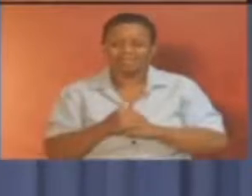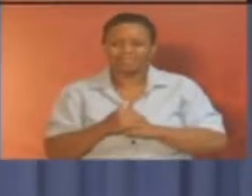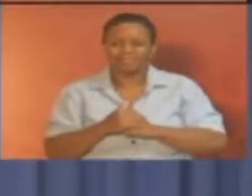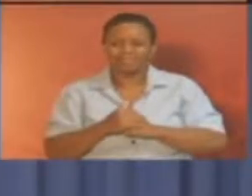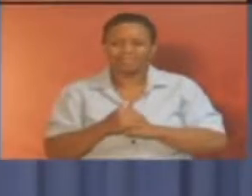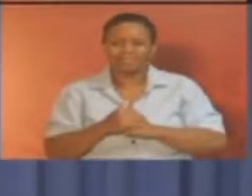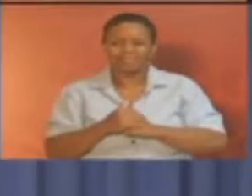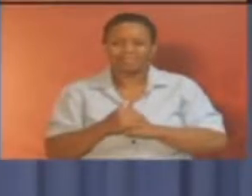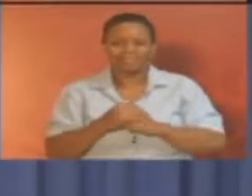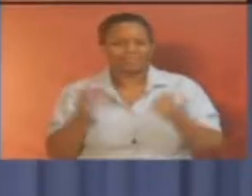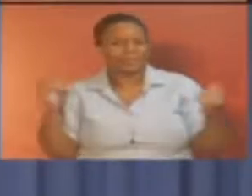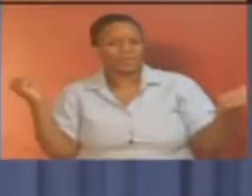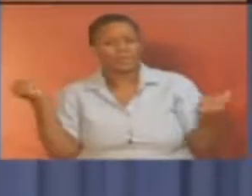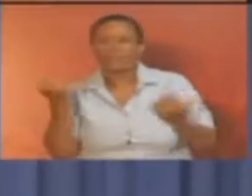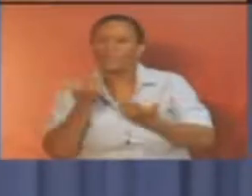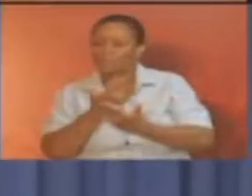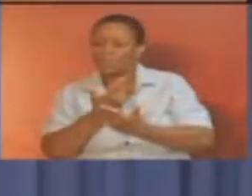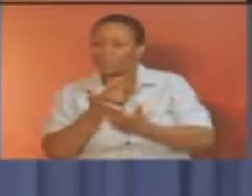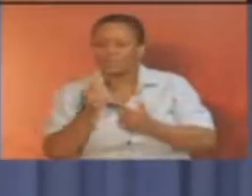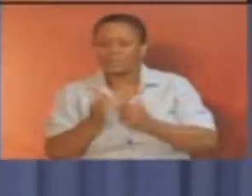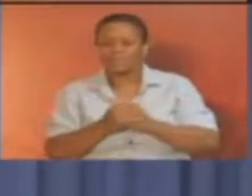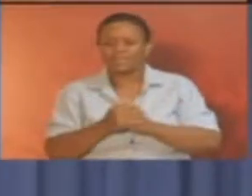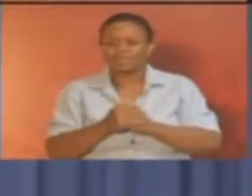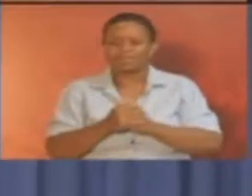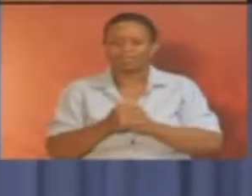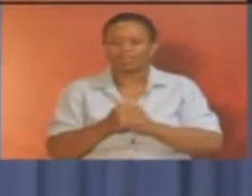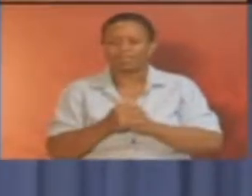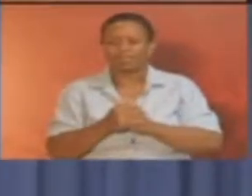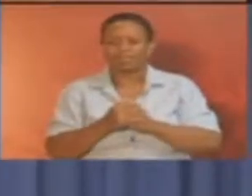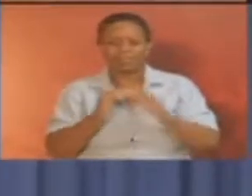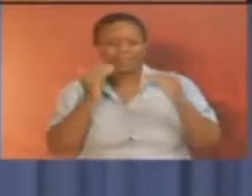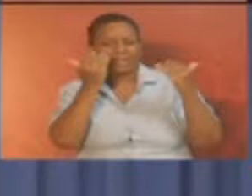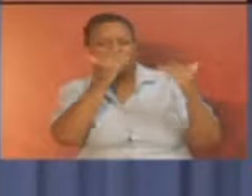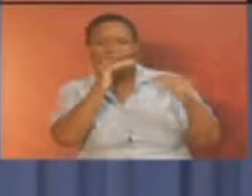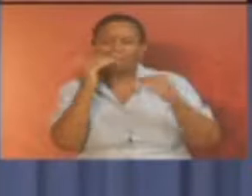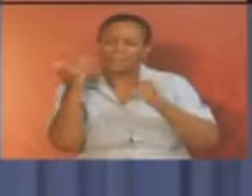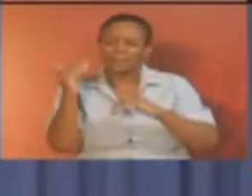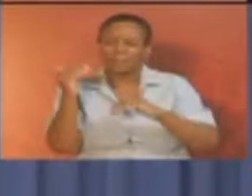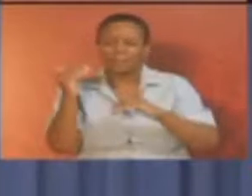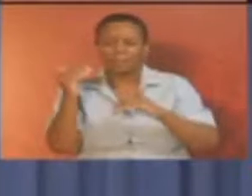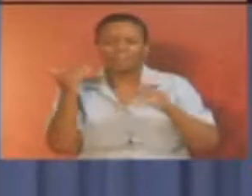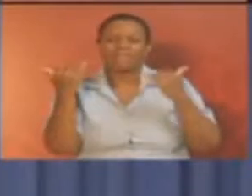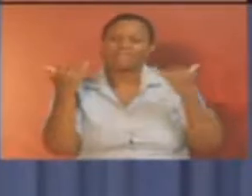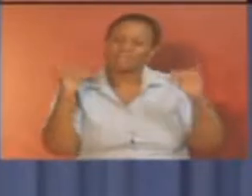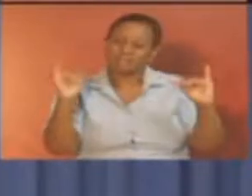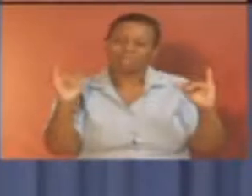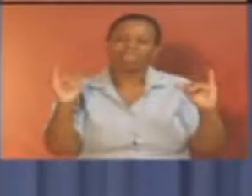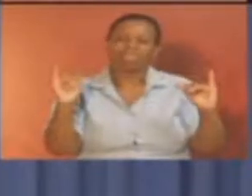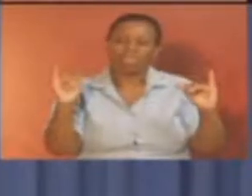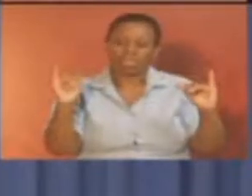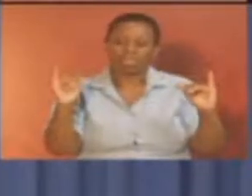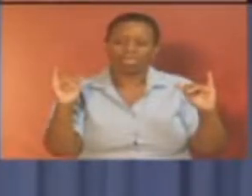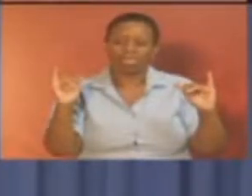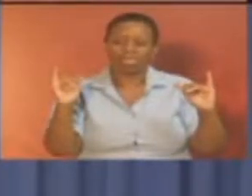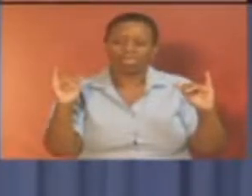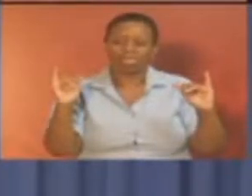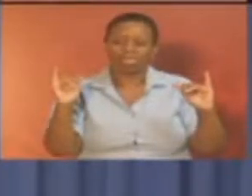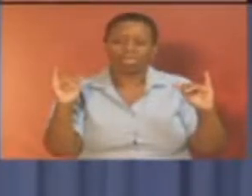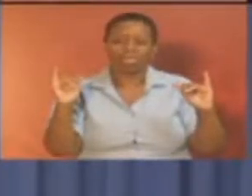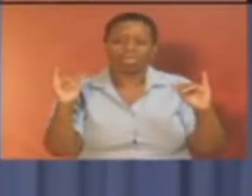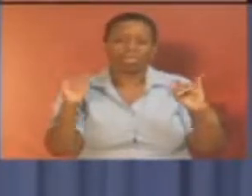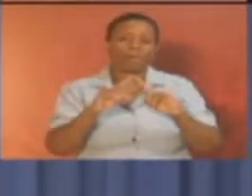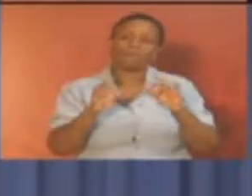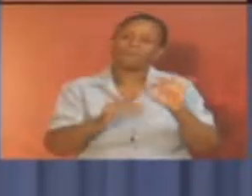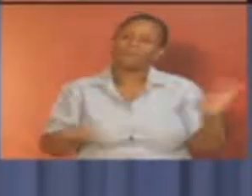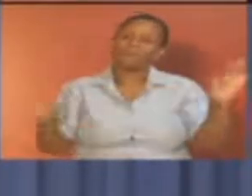your exemptions remain to continue. But of course, it's even more important now for the